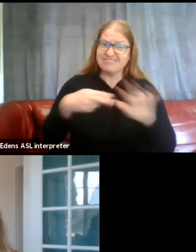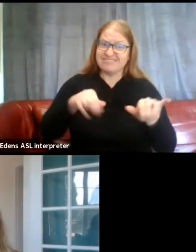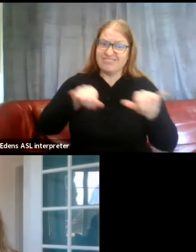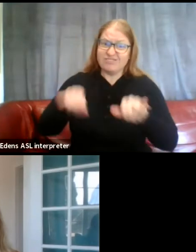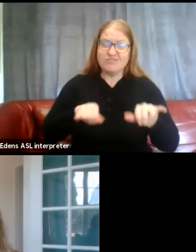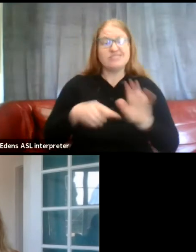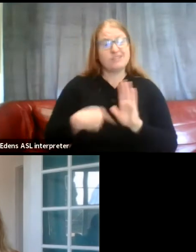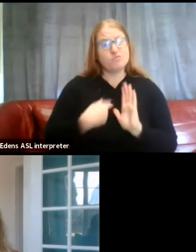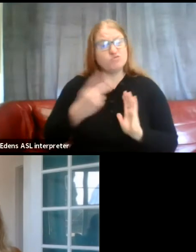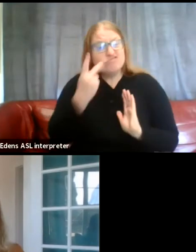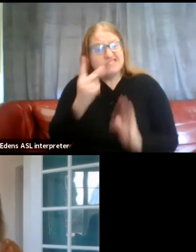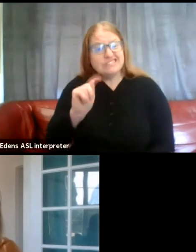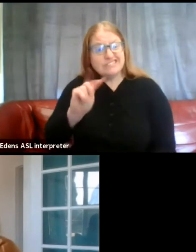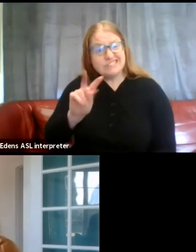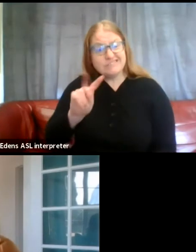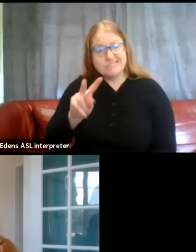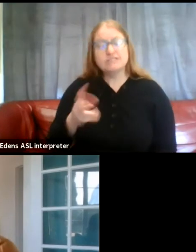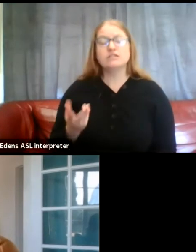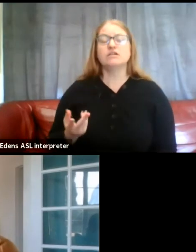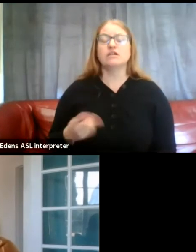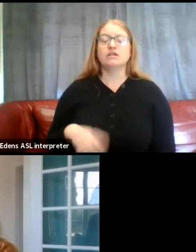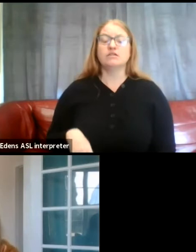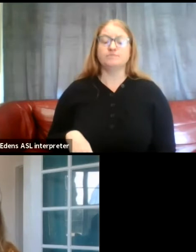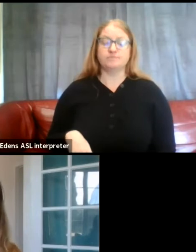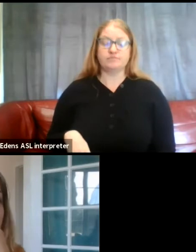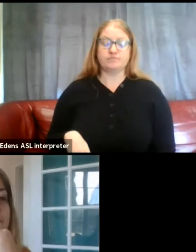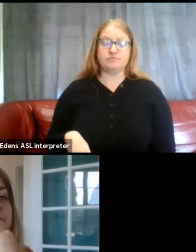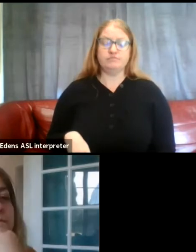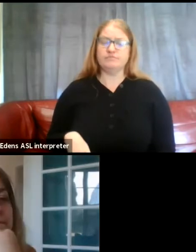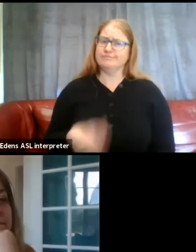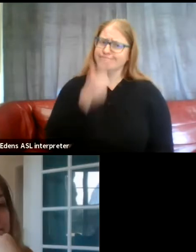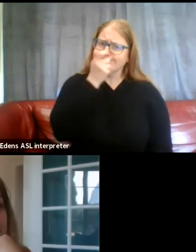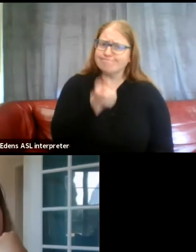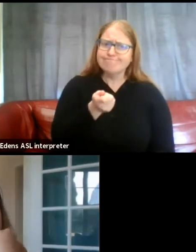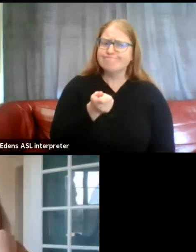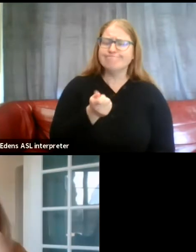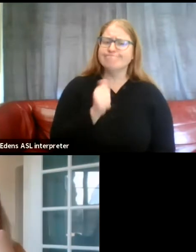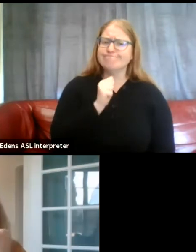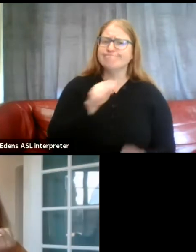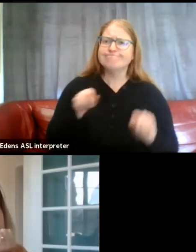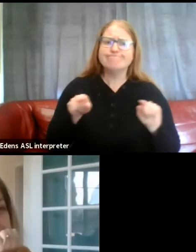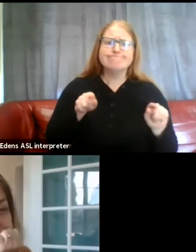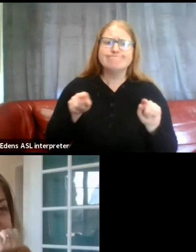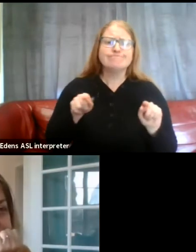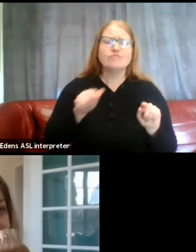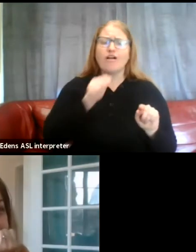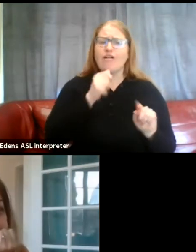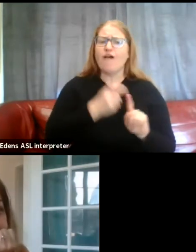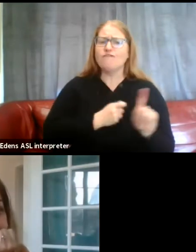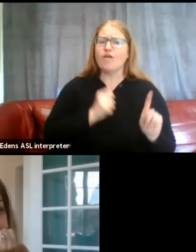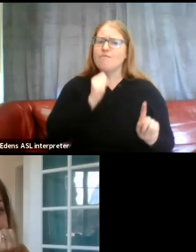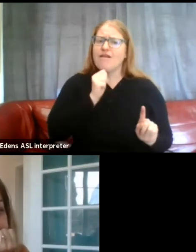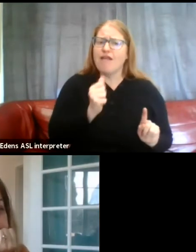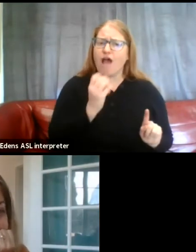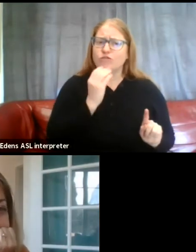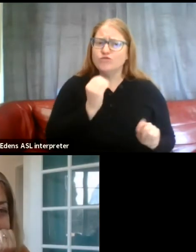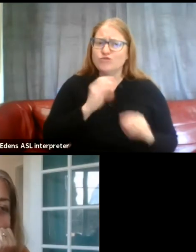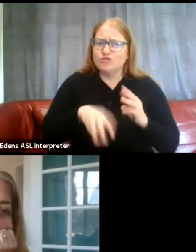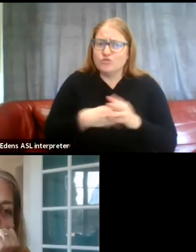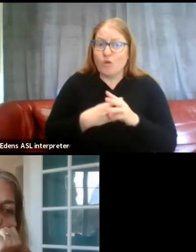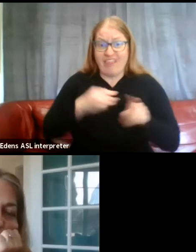TV characters. And interestingly to me, they don't really come from the non-Jewish world. They come from Jewish